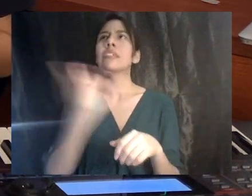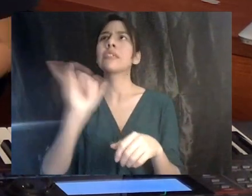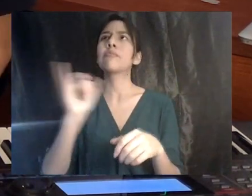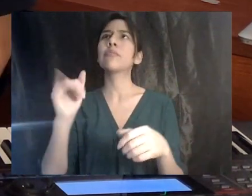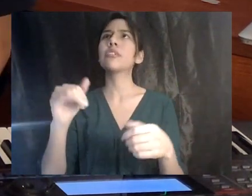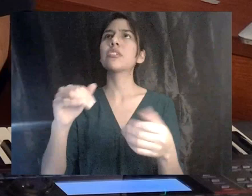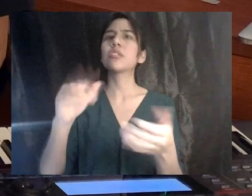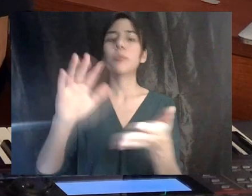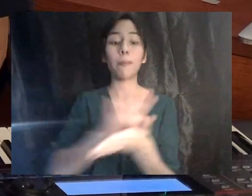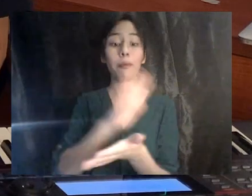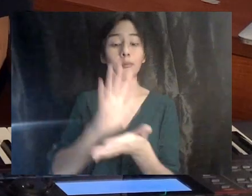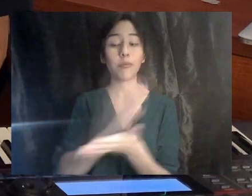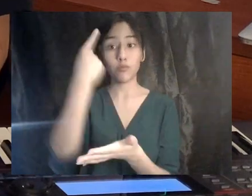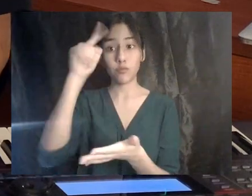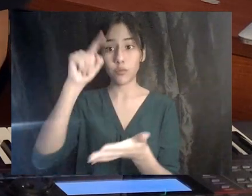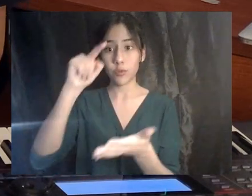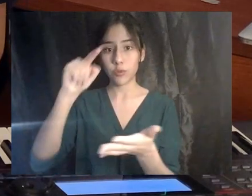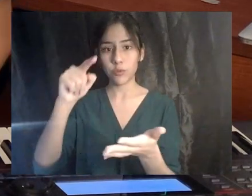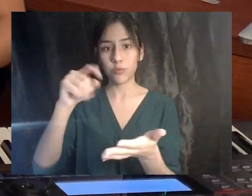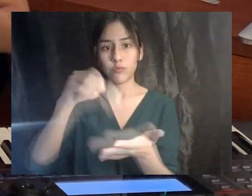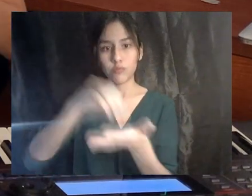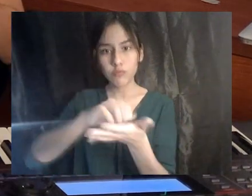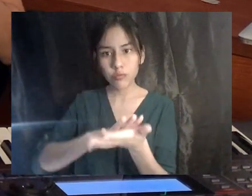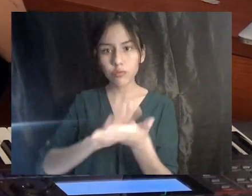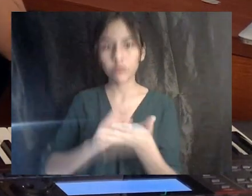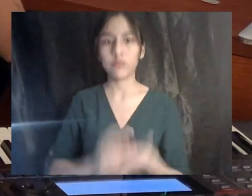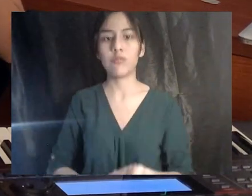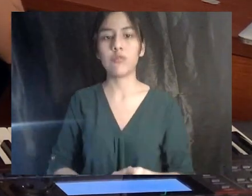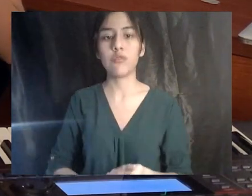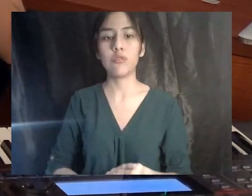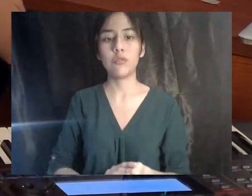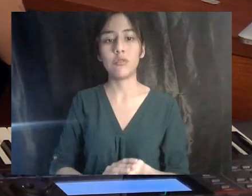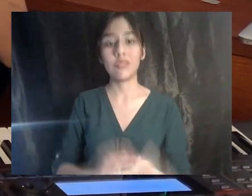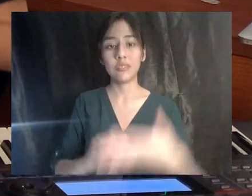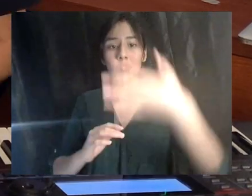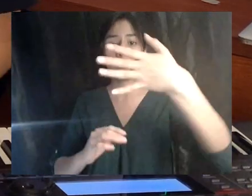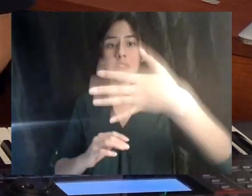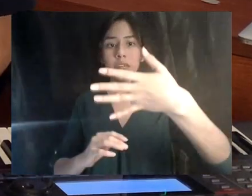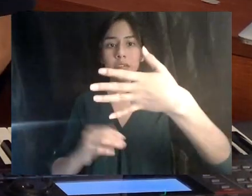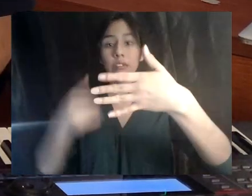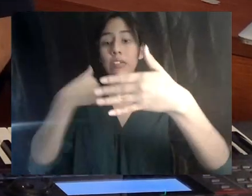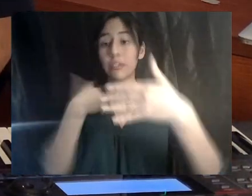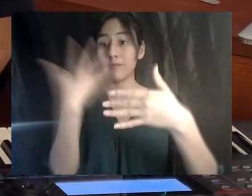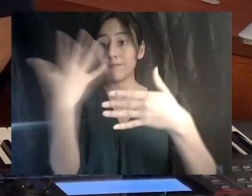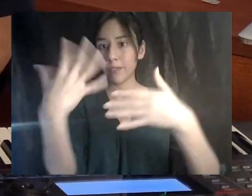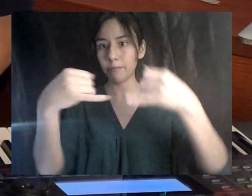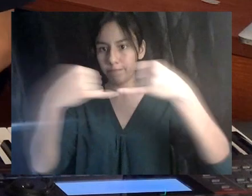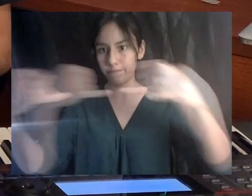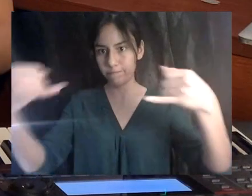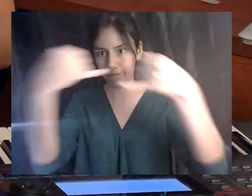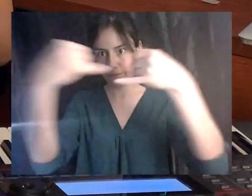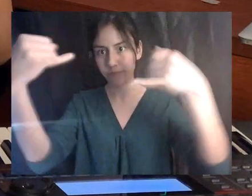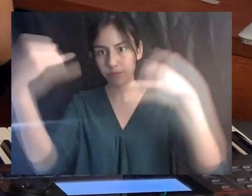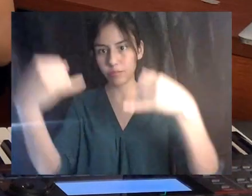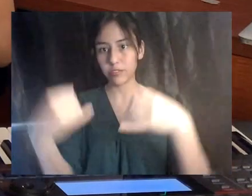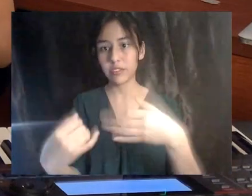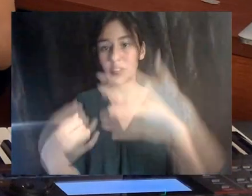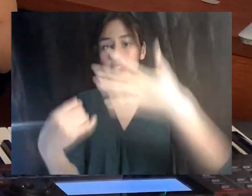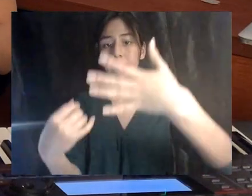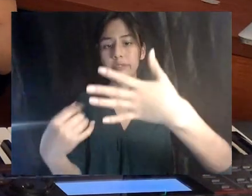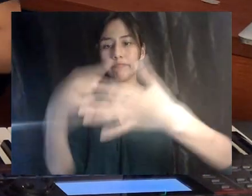paper for your music. Our staff is made up of 5 lines, and in between those 5 lines we have